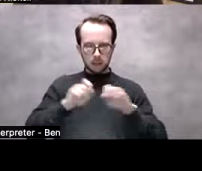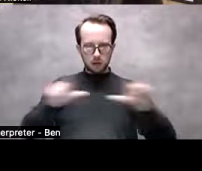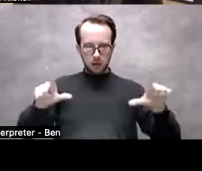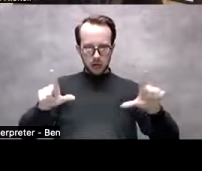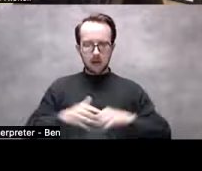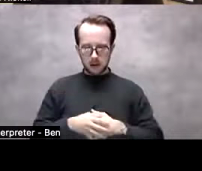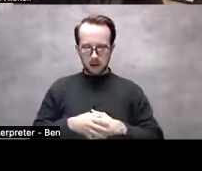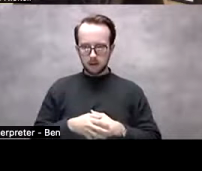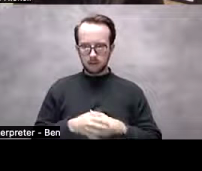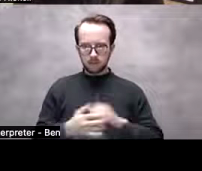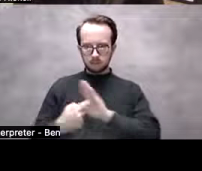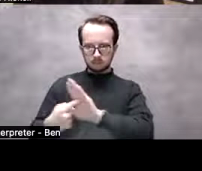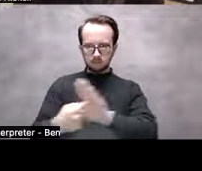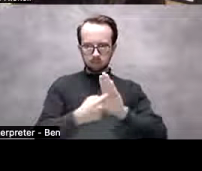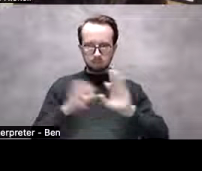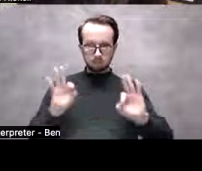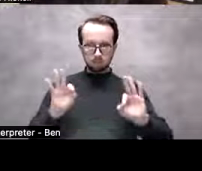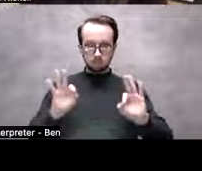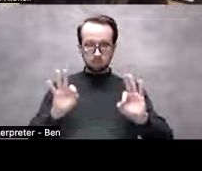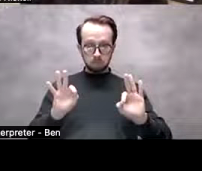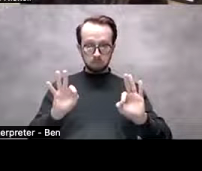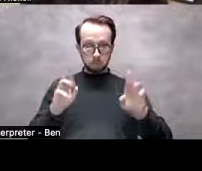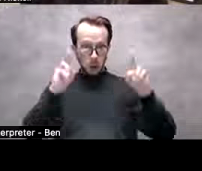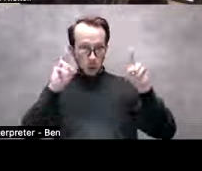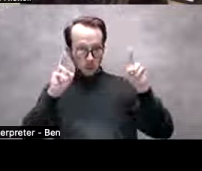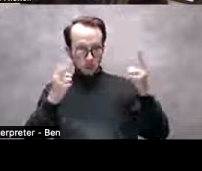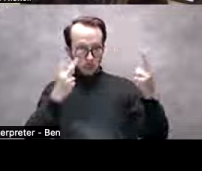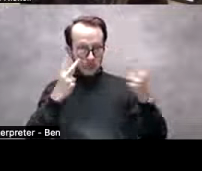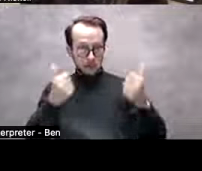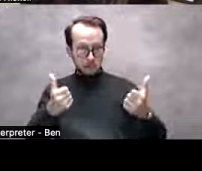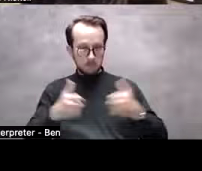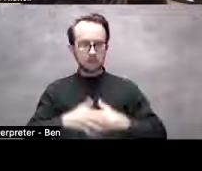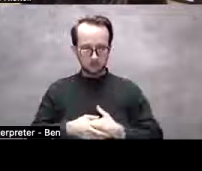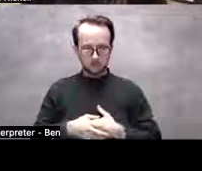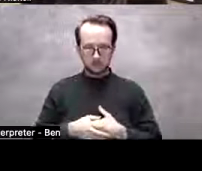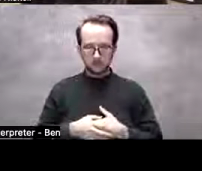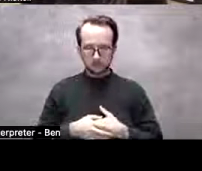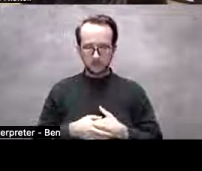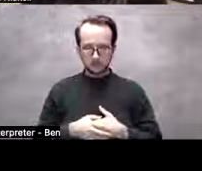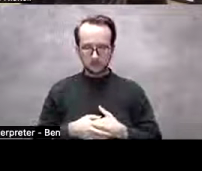Okay, that should be looking good now, I hope. Looks good.